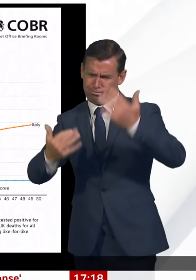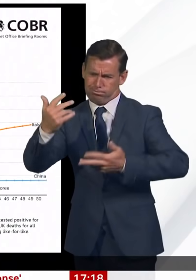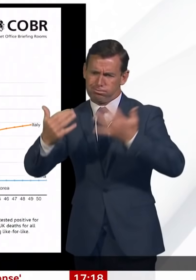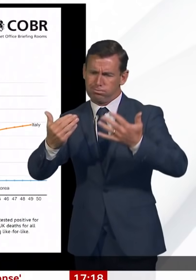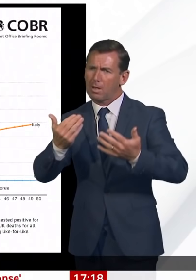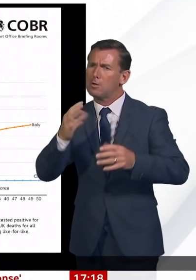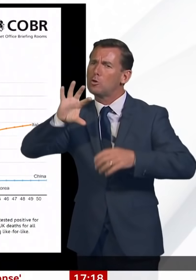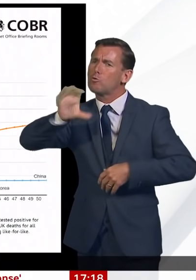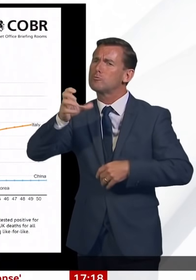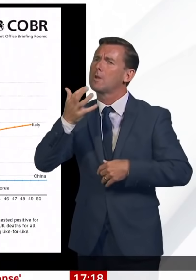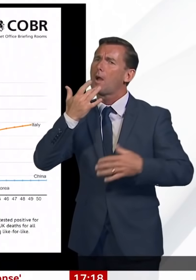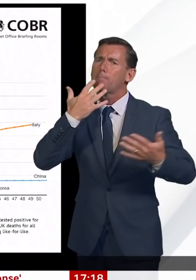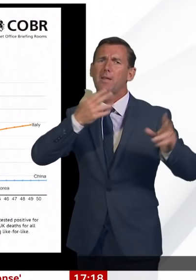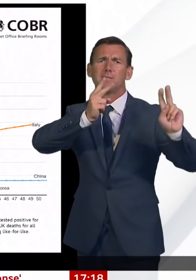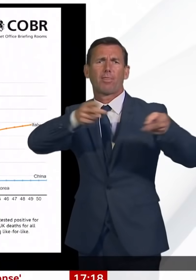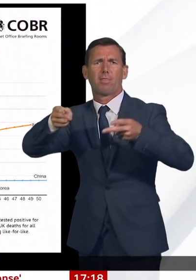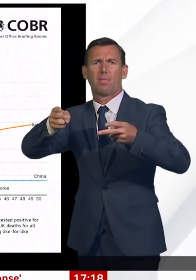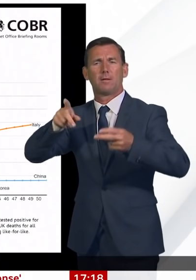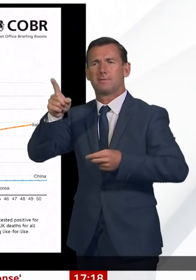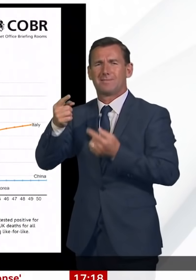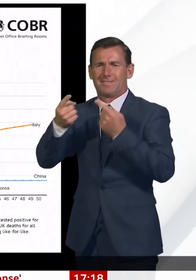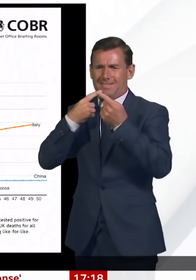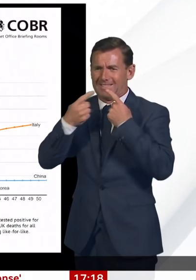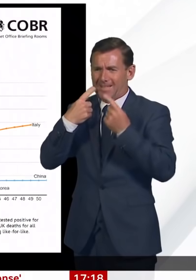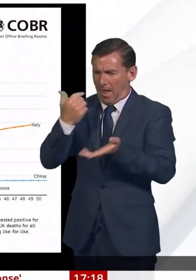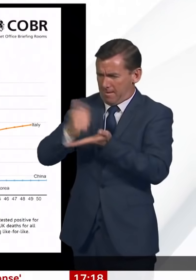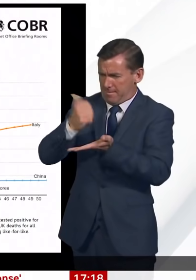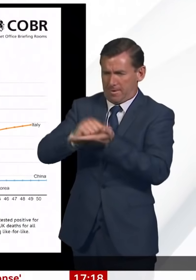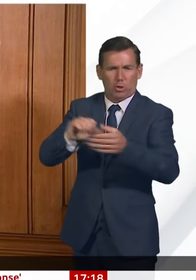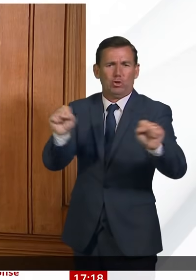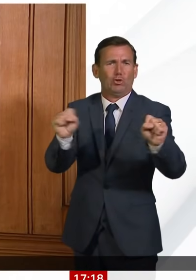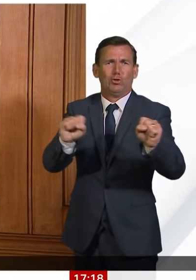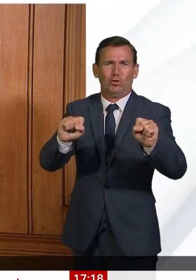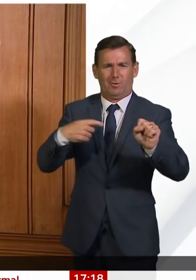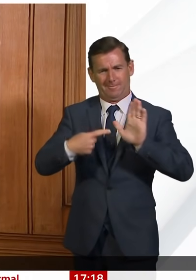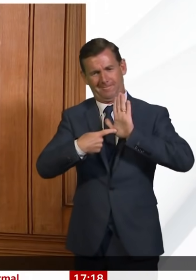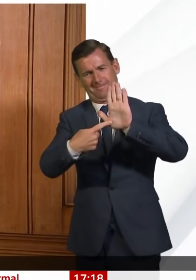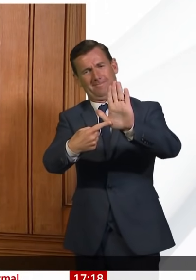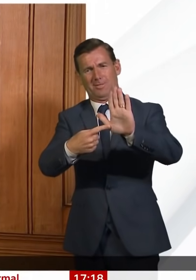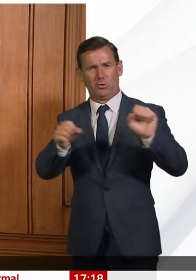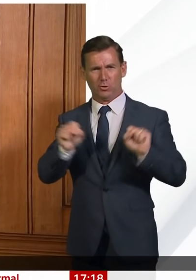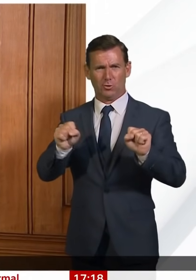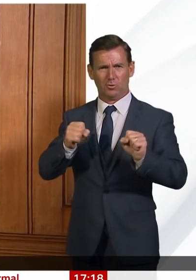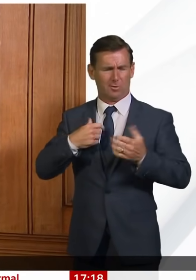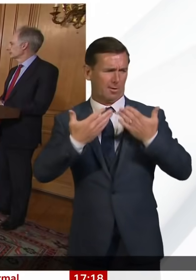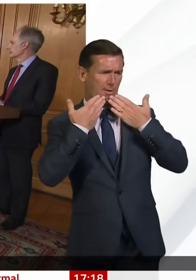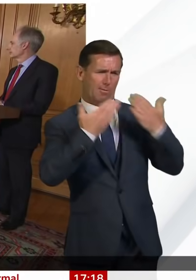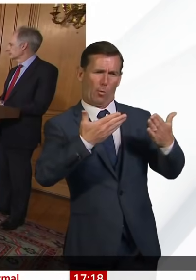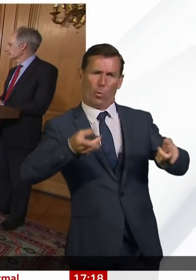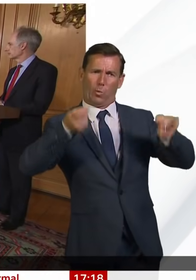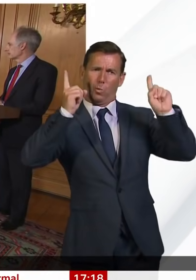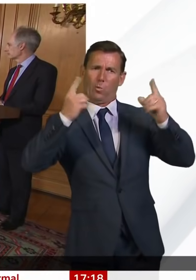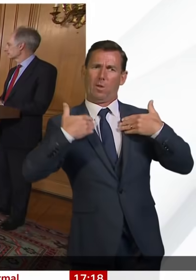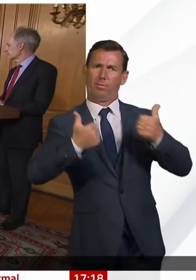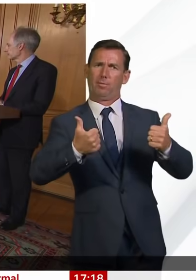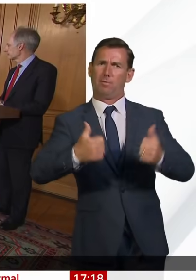deaths. But those data take time to assemble, and I don't have them for you today. Thank you, Secretary of State. Okay,